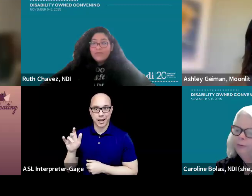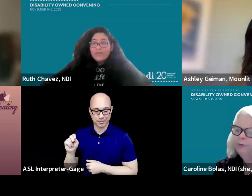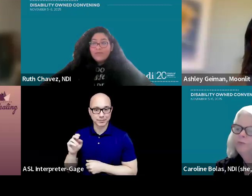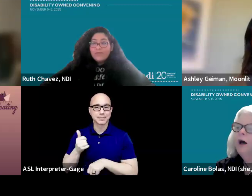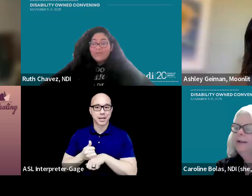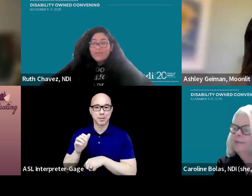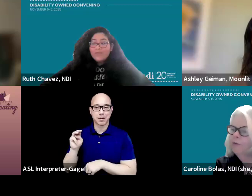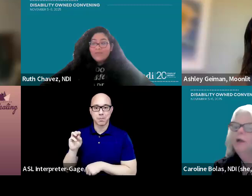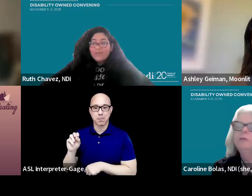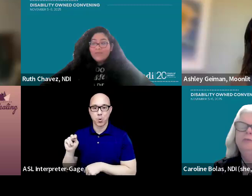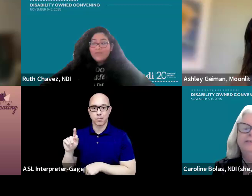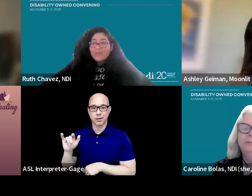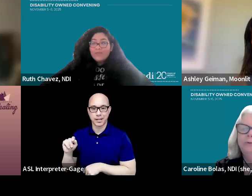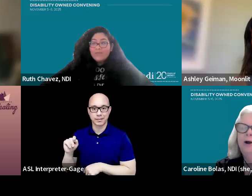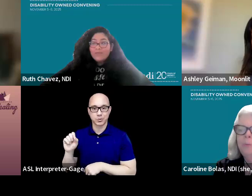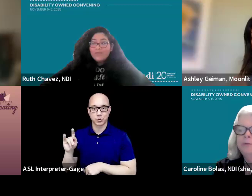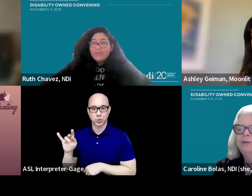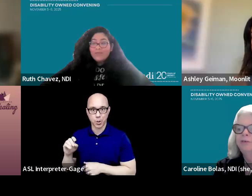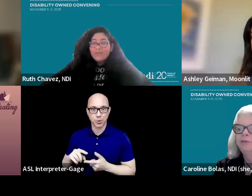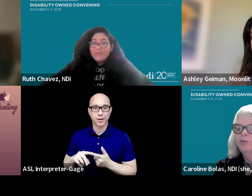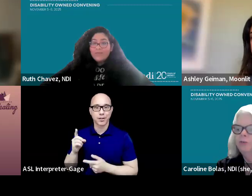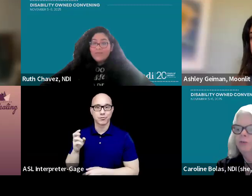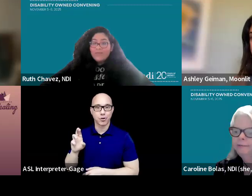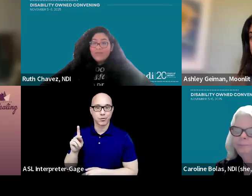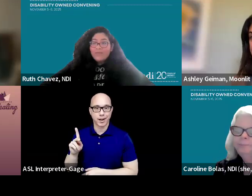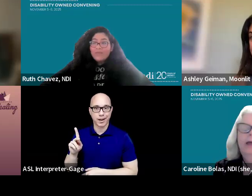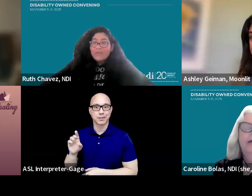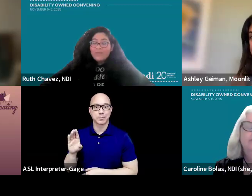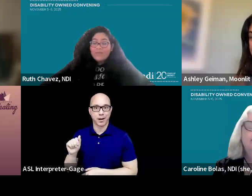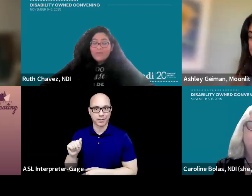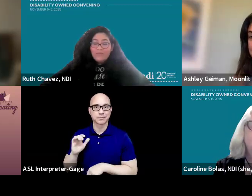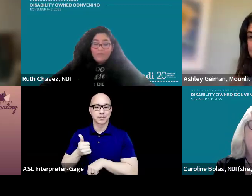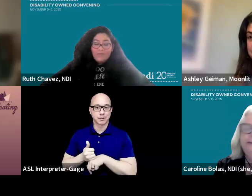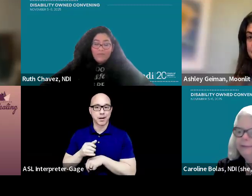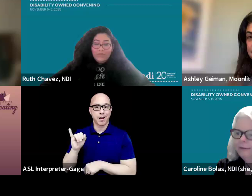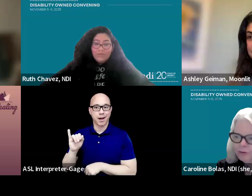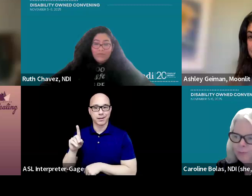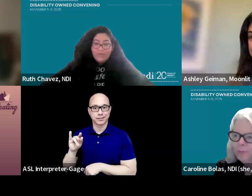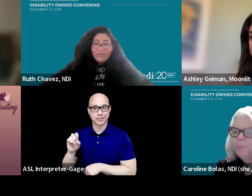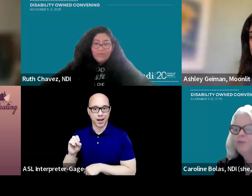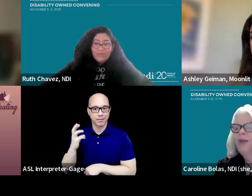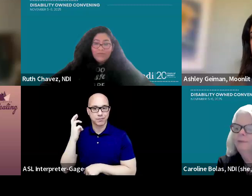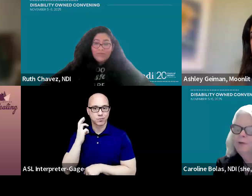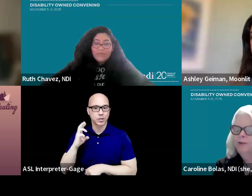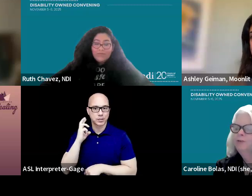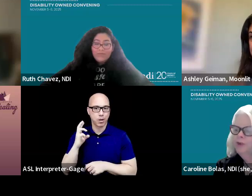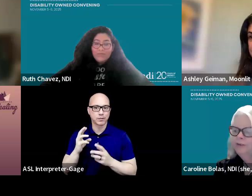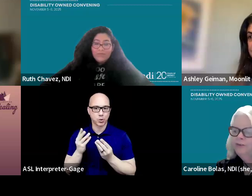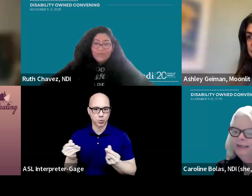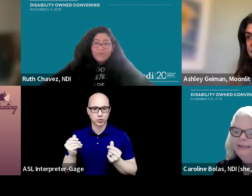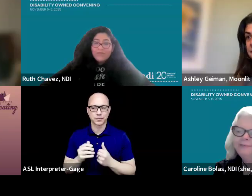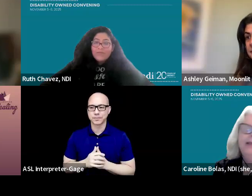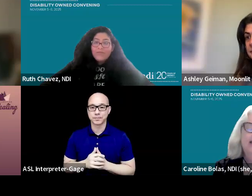Kelso, founder of IDIVE, Reasonable Accommodation Solutions. This amazing group will be sharing